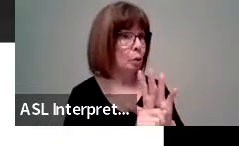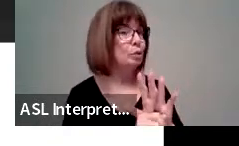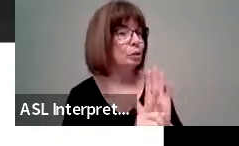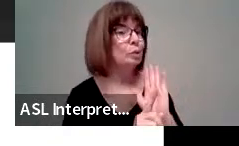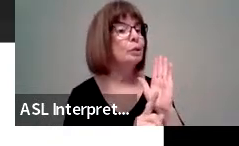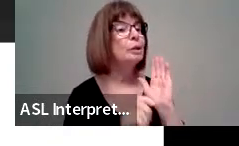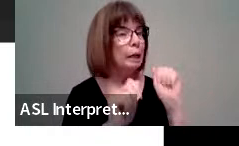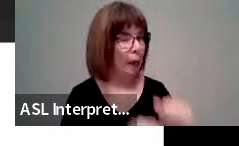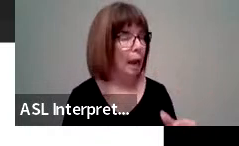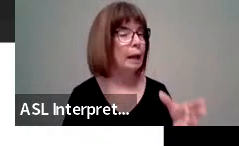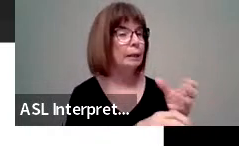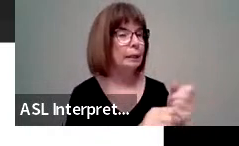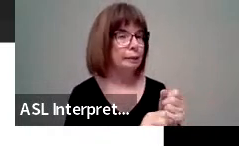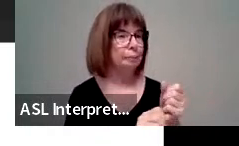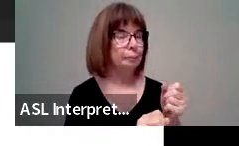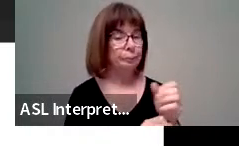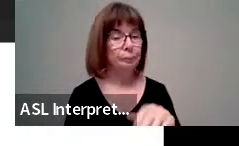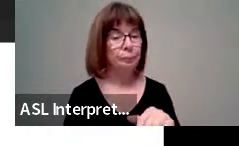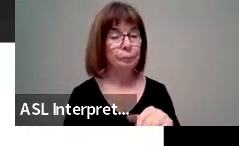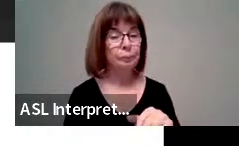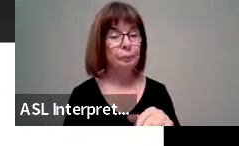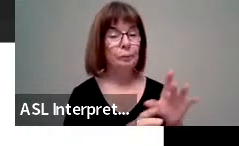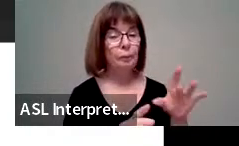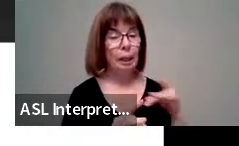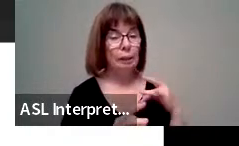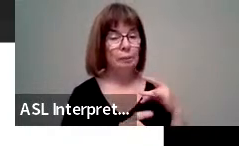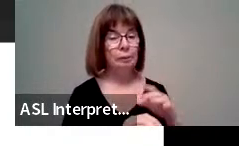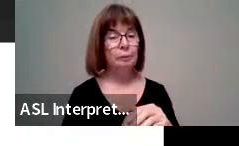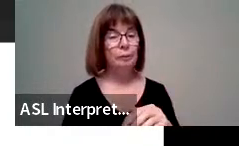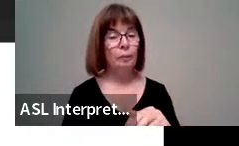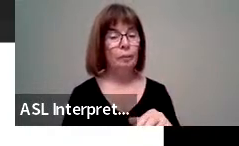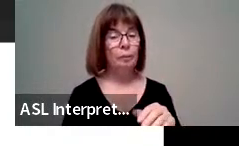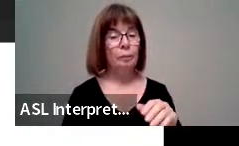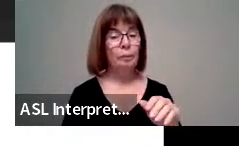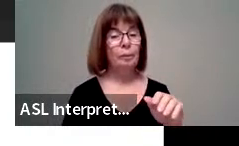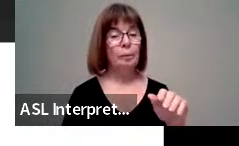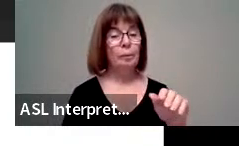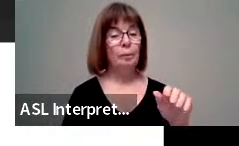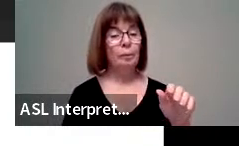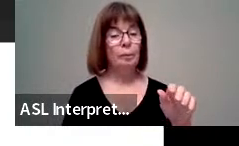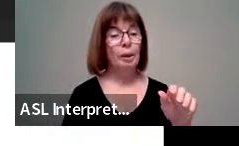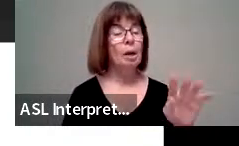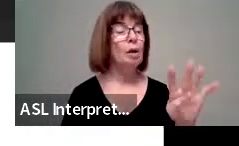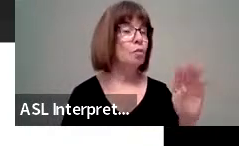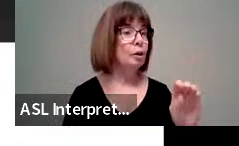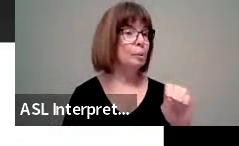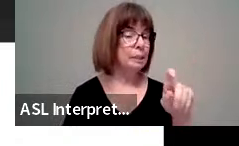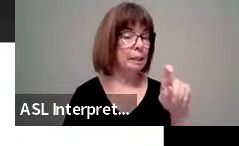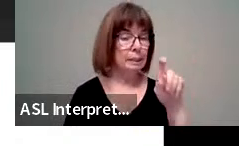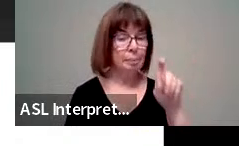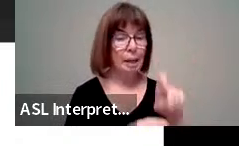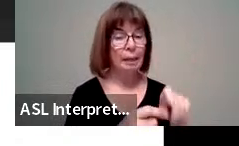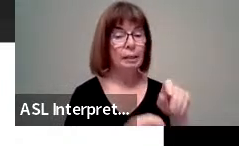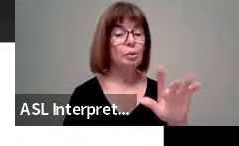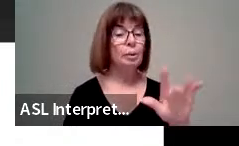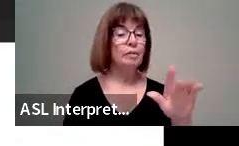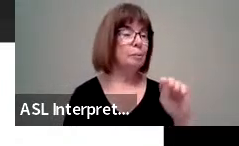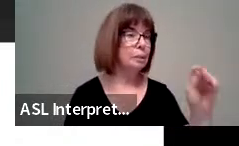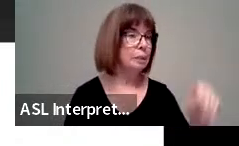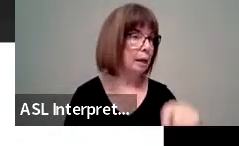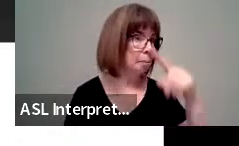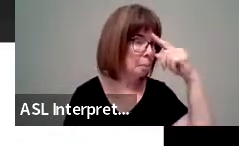persons with Mpox are Hispanic, Latinx, and 25% Black, African American, 21% white, and